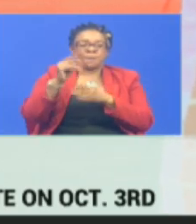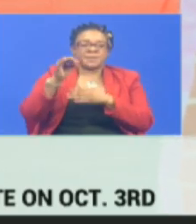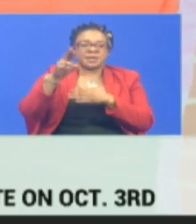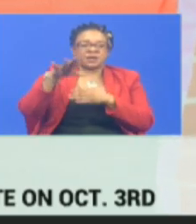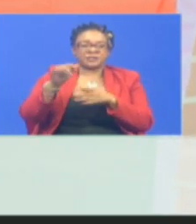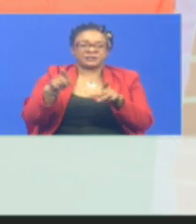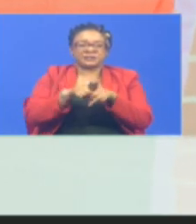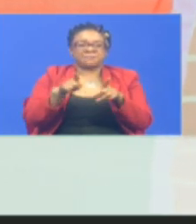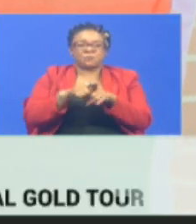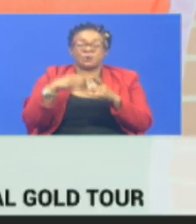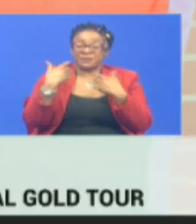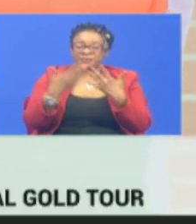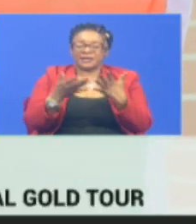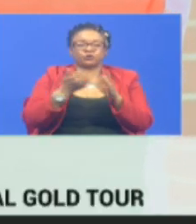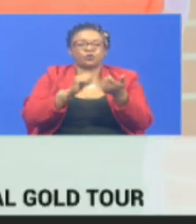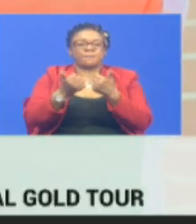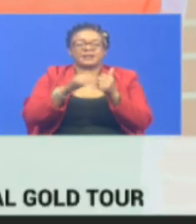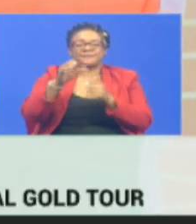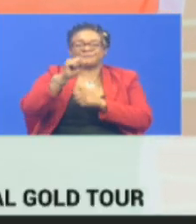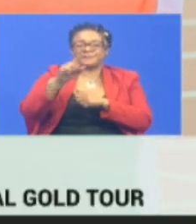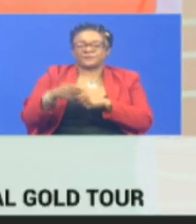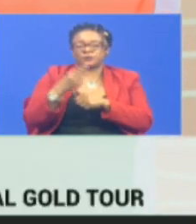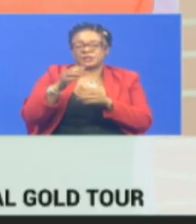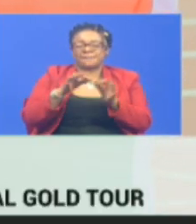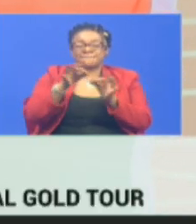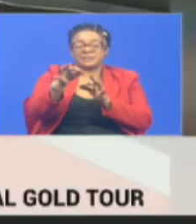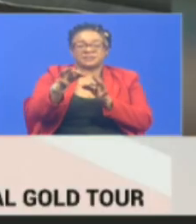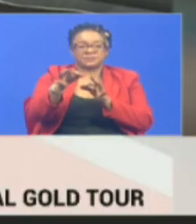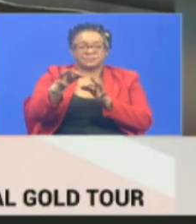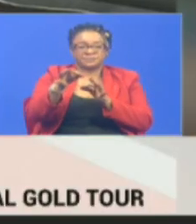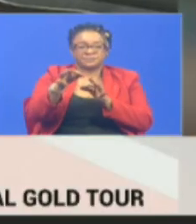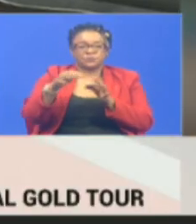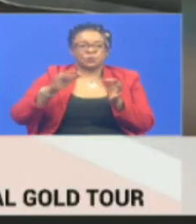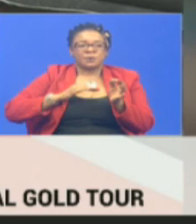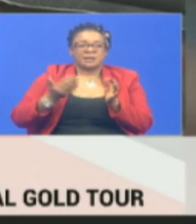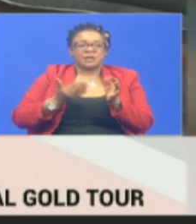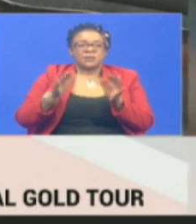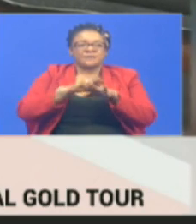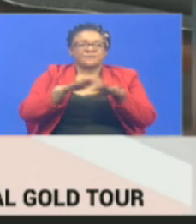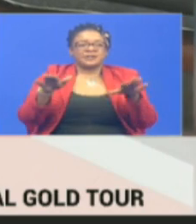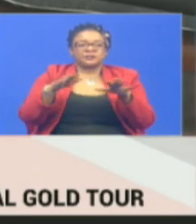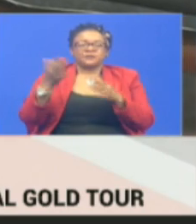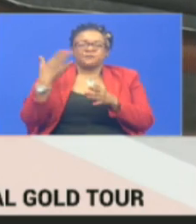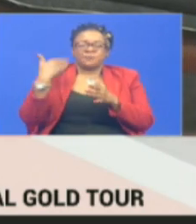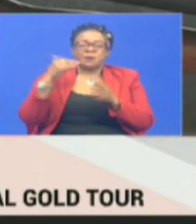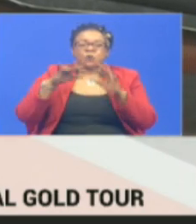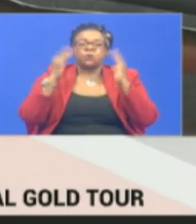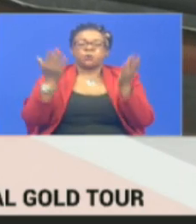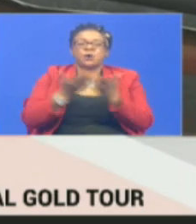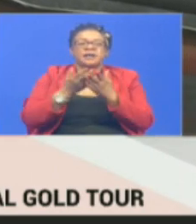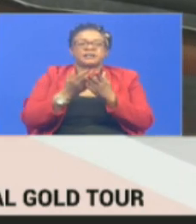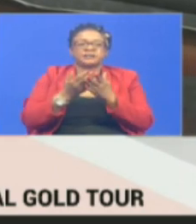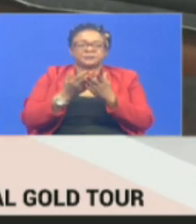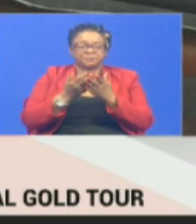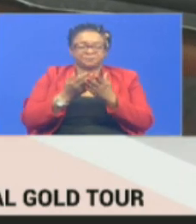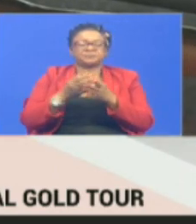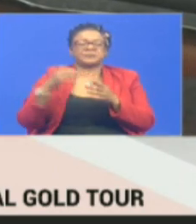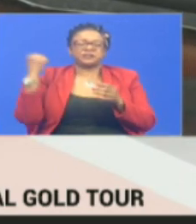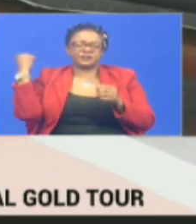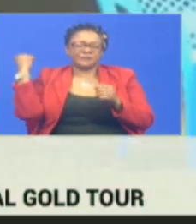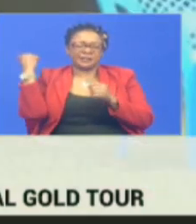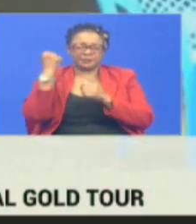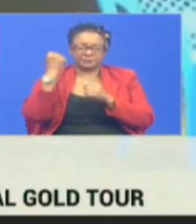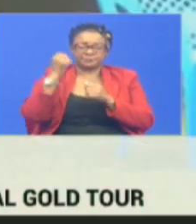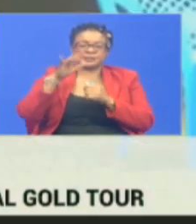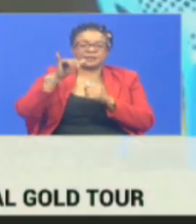up to compete in the 5,000 meters women's race. On the field, former world javelin champion Julius Yego will also